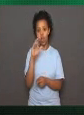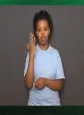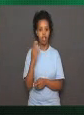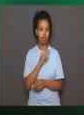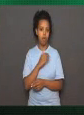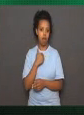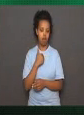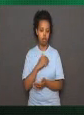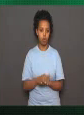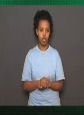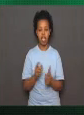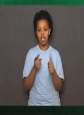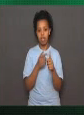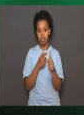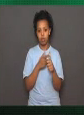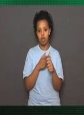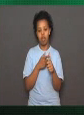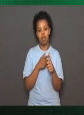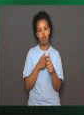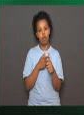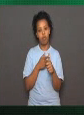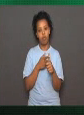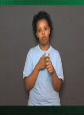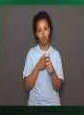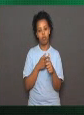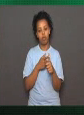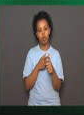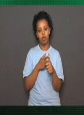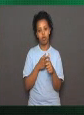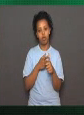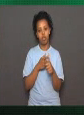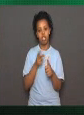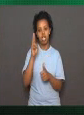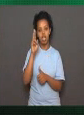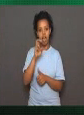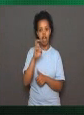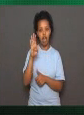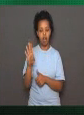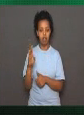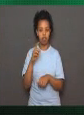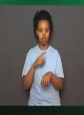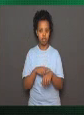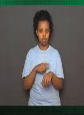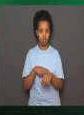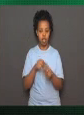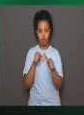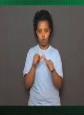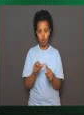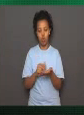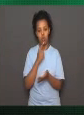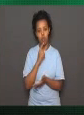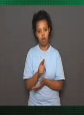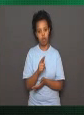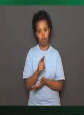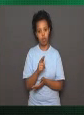features. The first is that they will persist for a period of about 24 hours